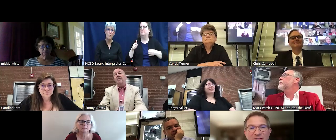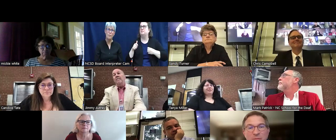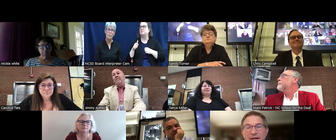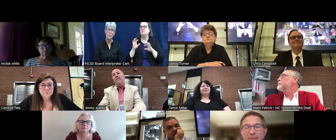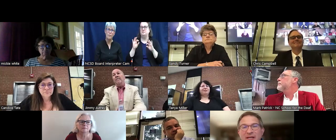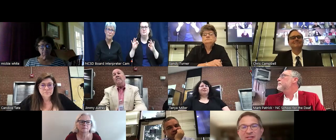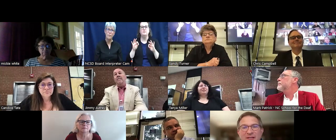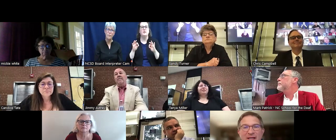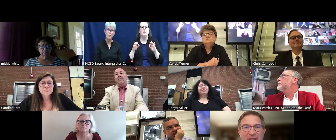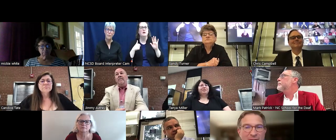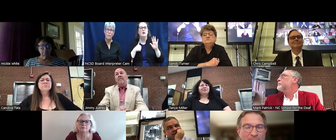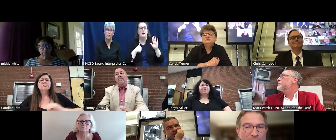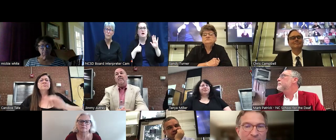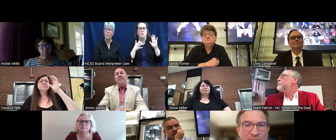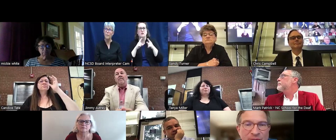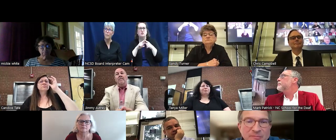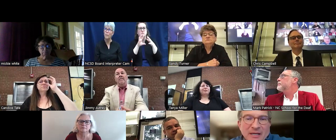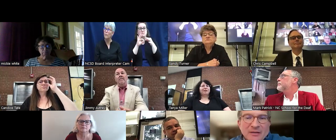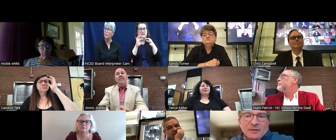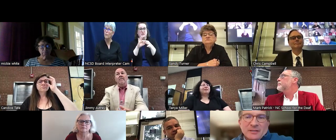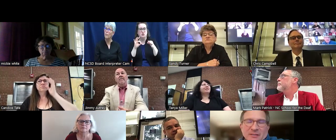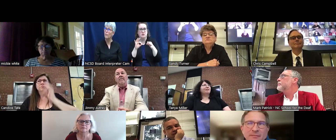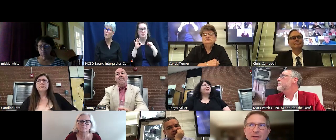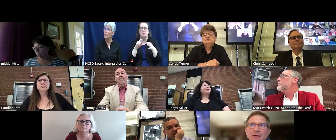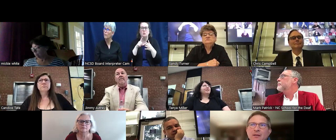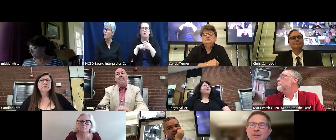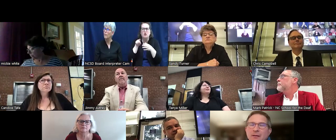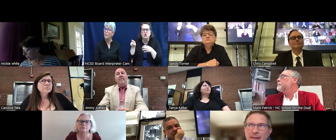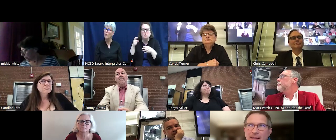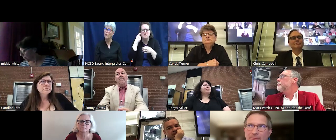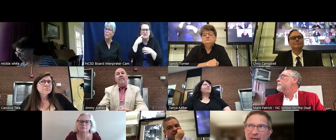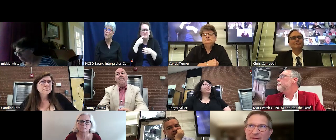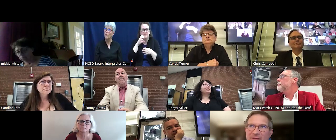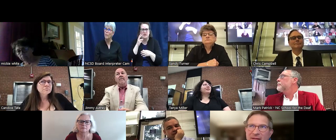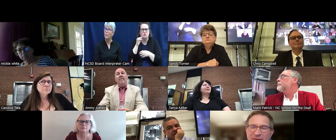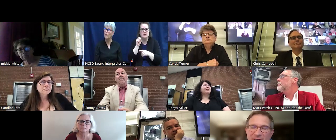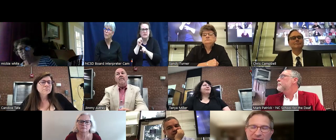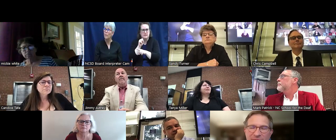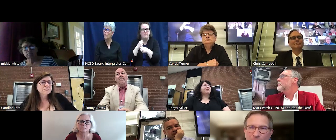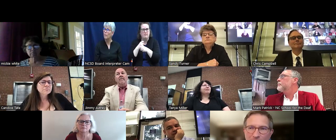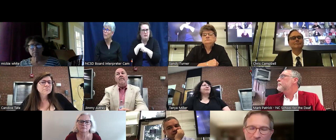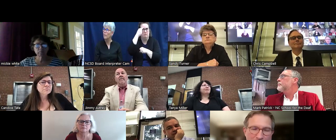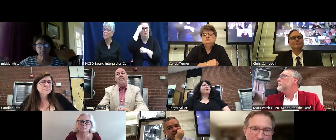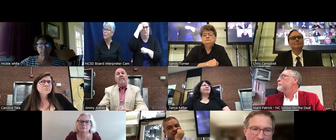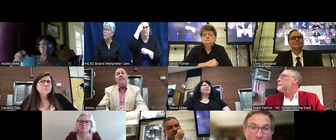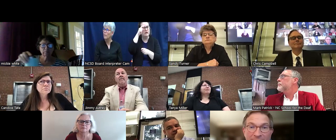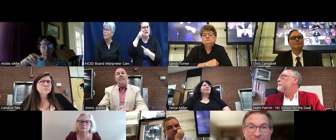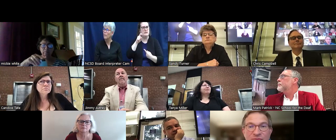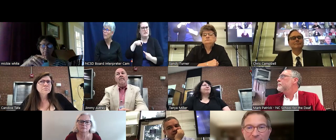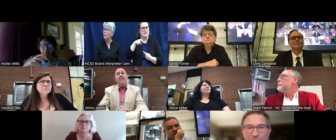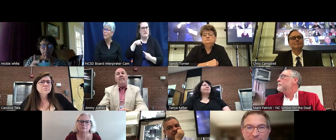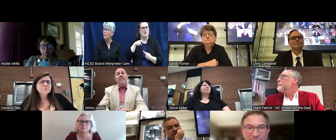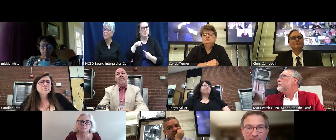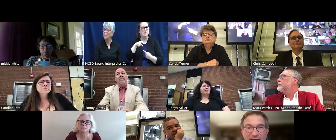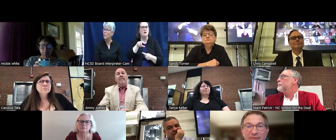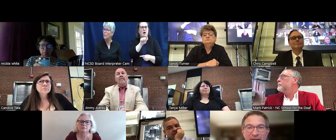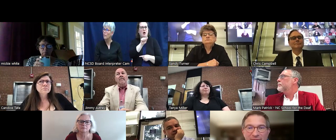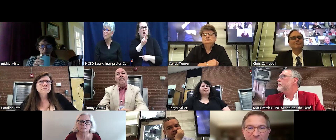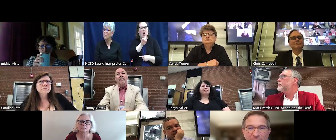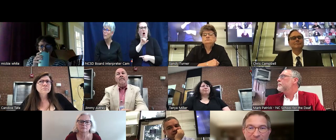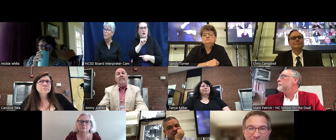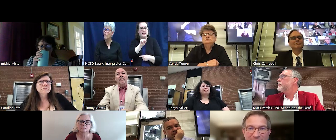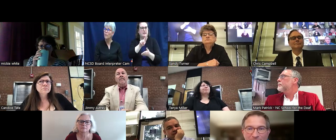I just wanted to mention that the point you just made, Chris, made me think of a need for an audit trail, really for the